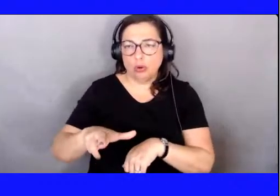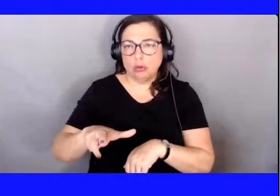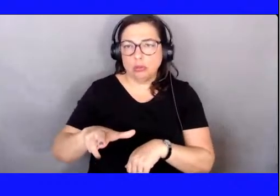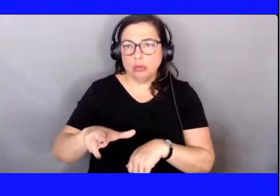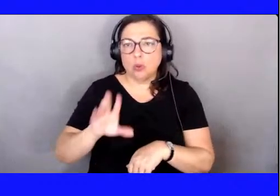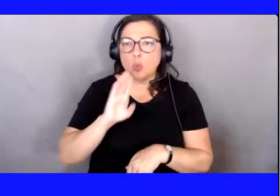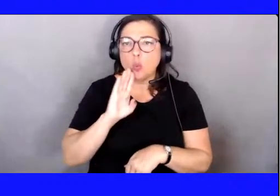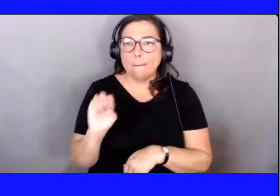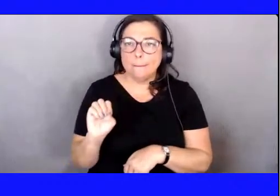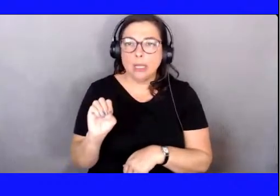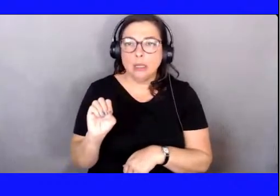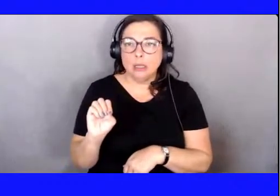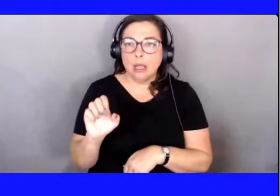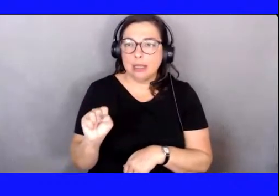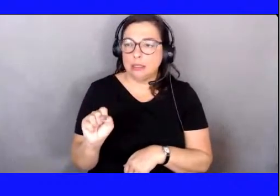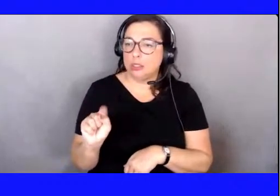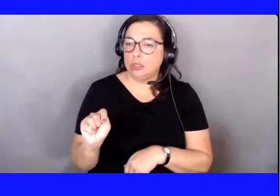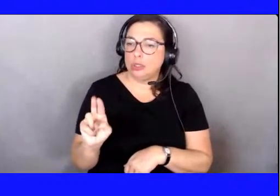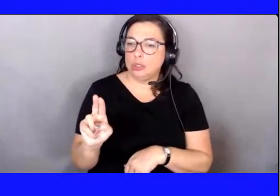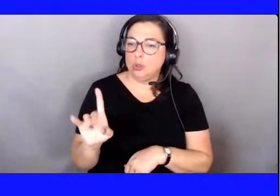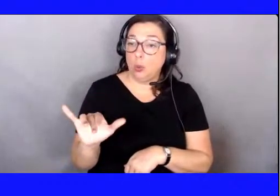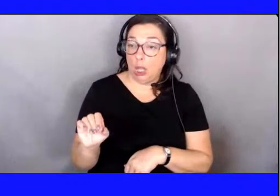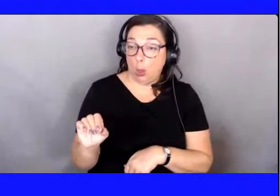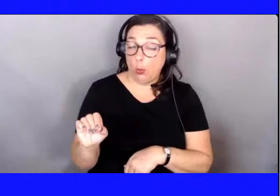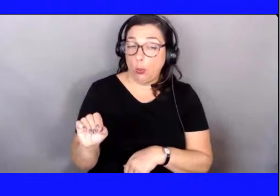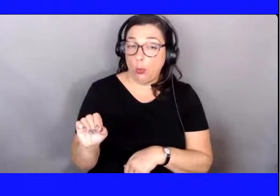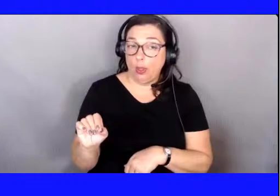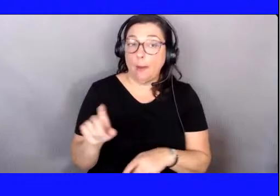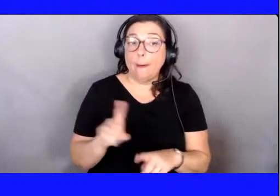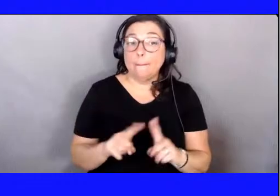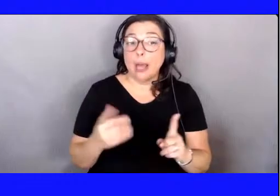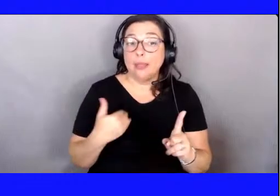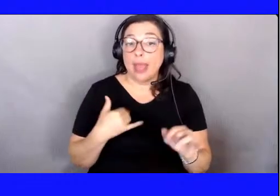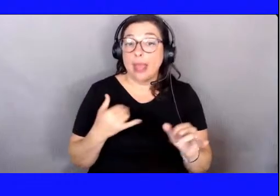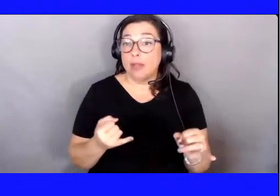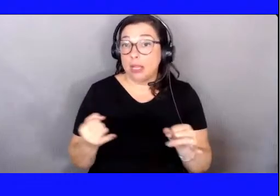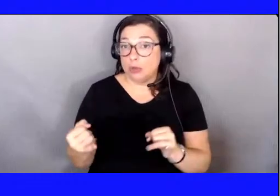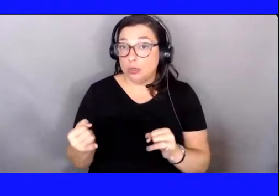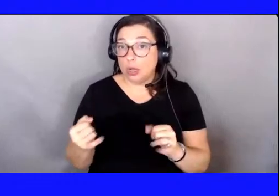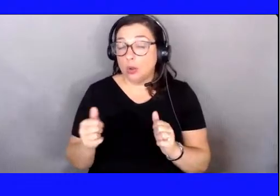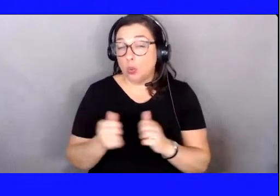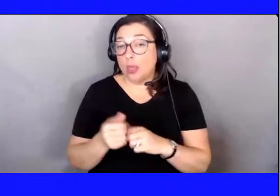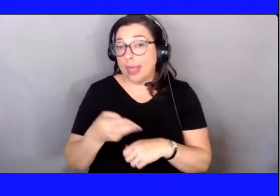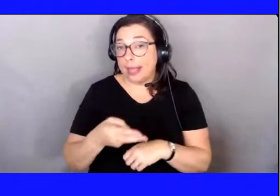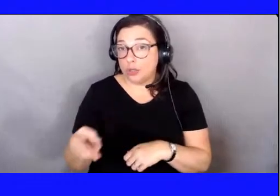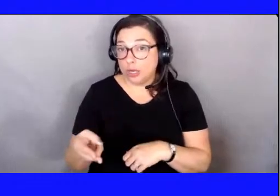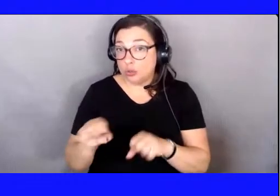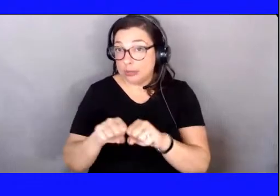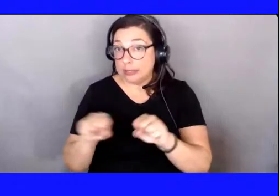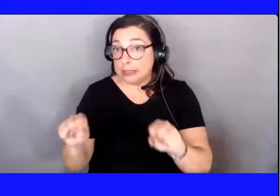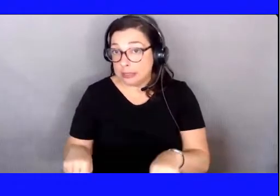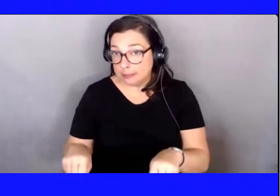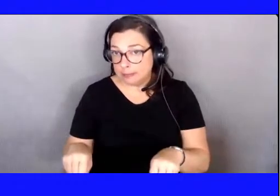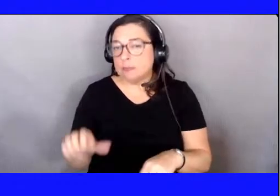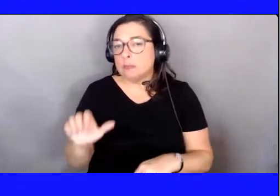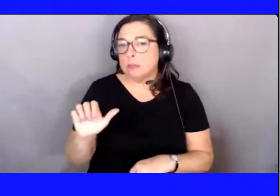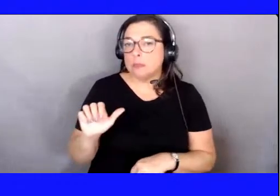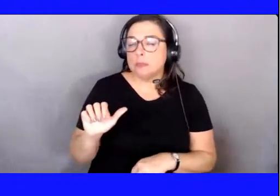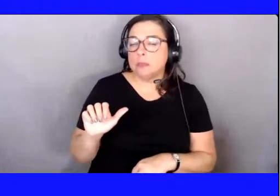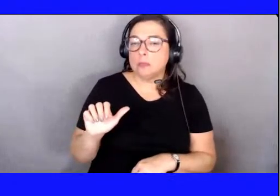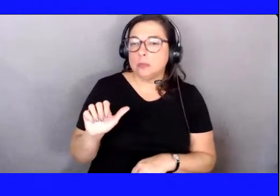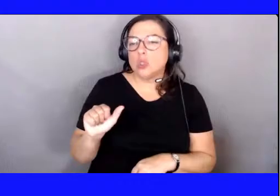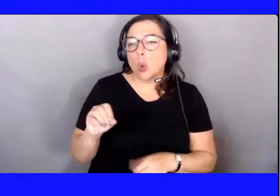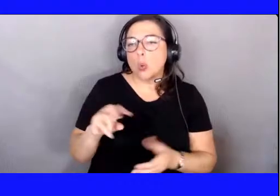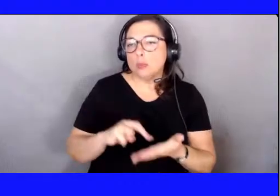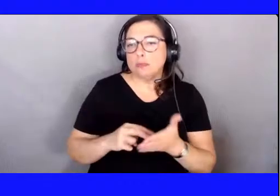be will be individuals. That is currently what the need is in the H&H system. And so what that's going to do